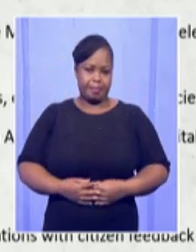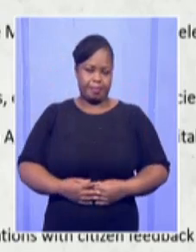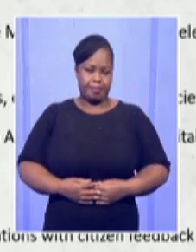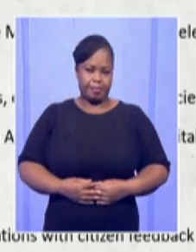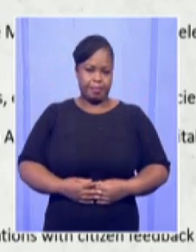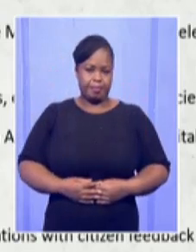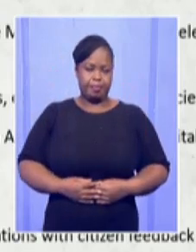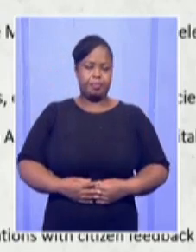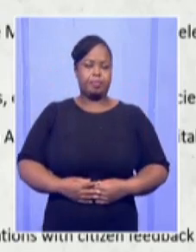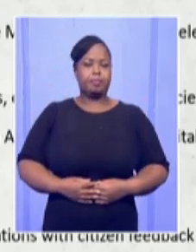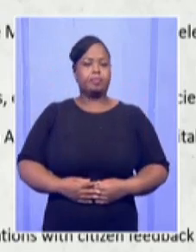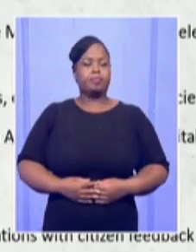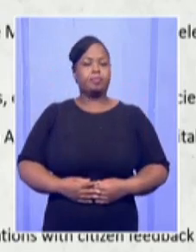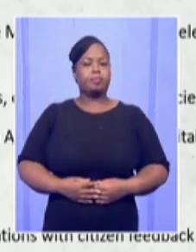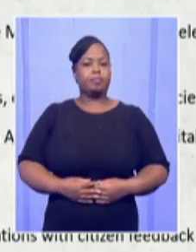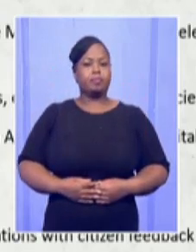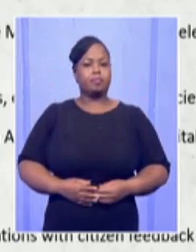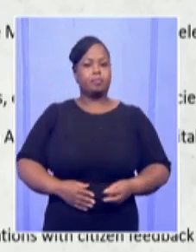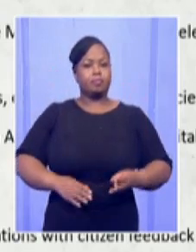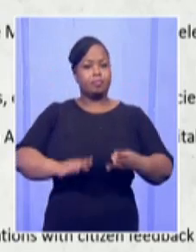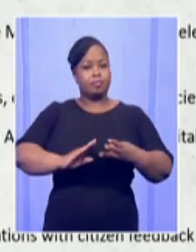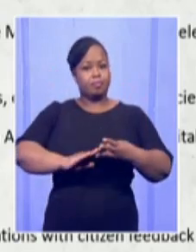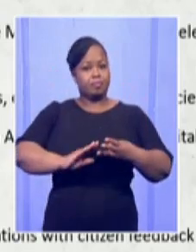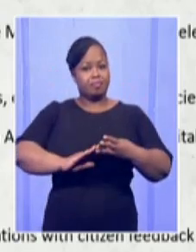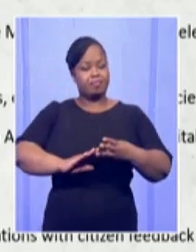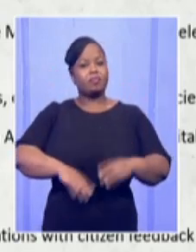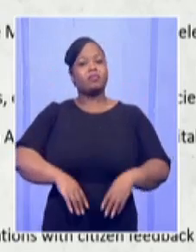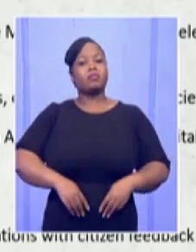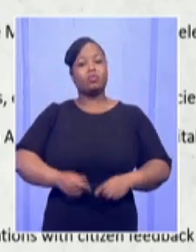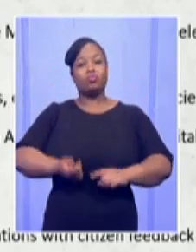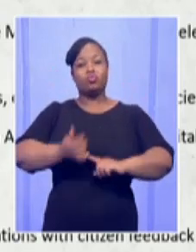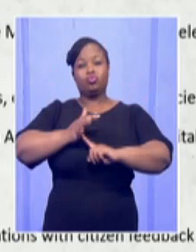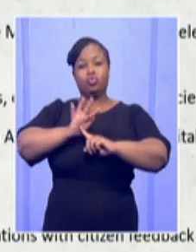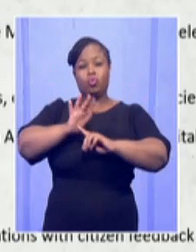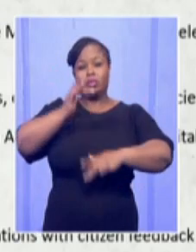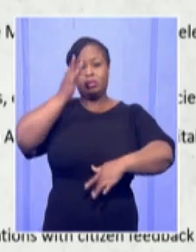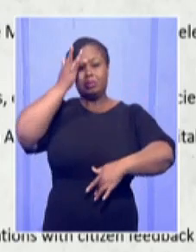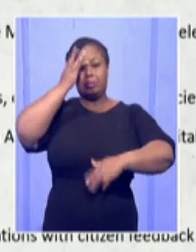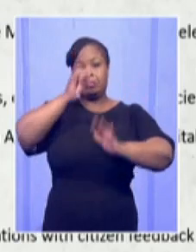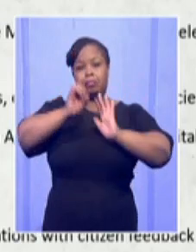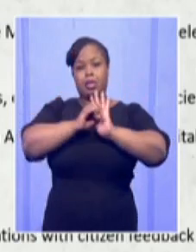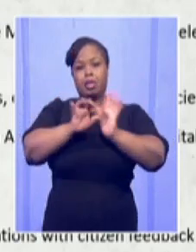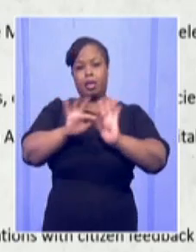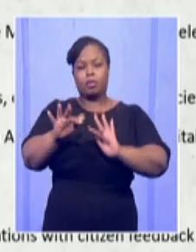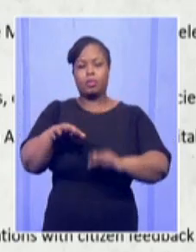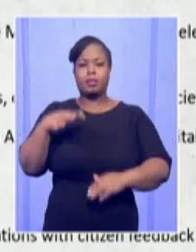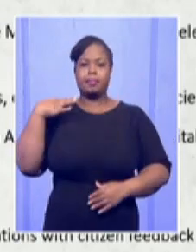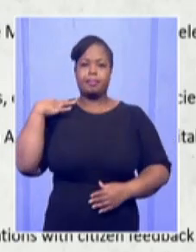The communication of the signs of COVID-19. There were various, including the Minister